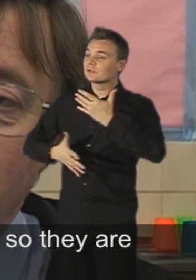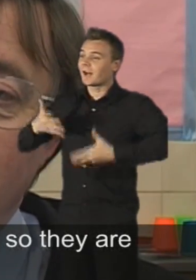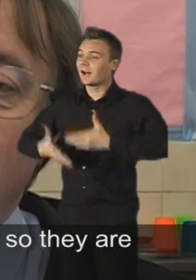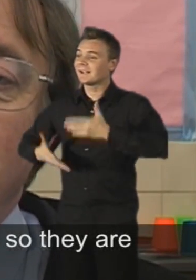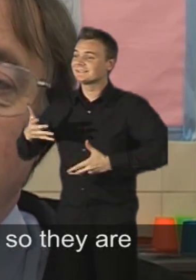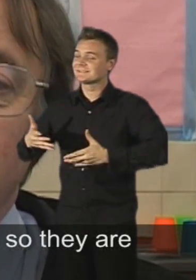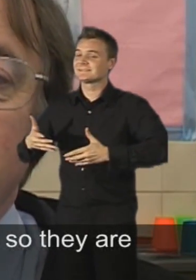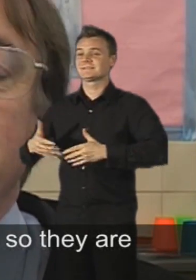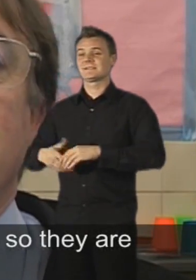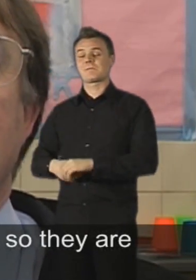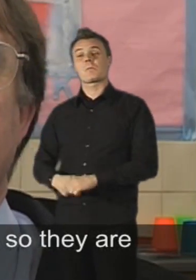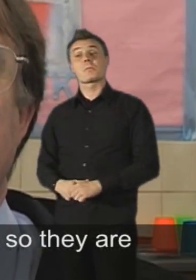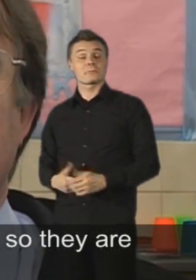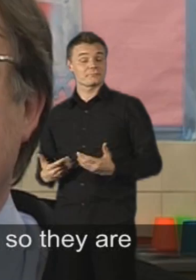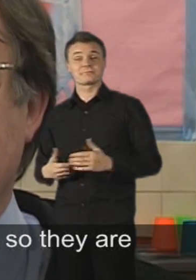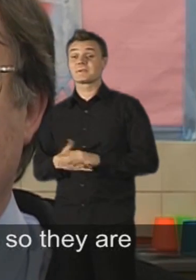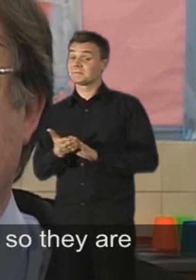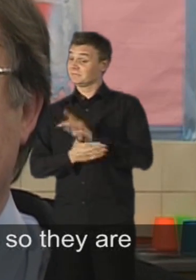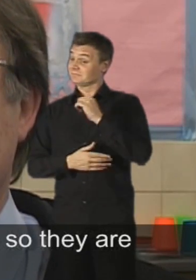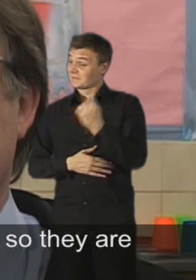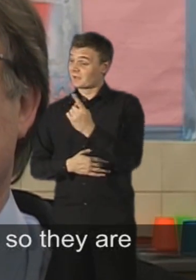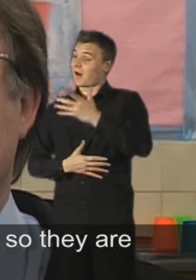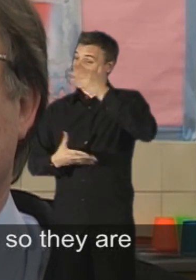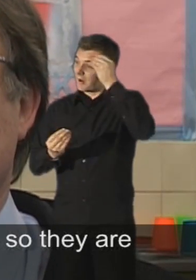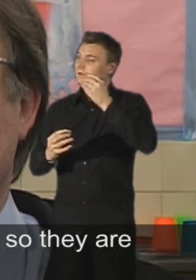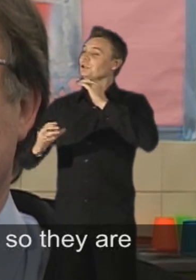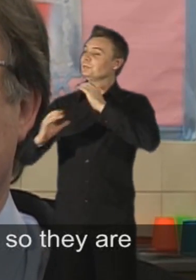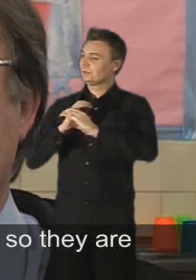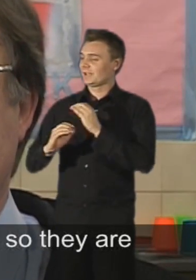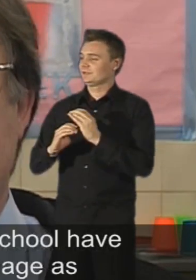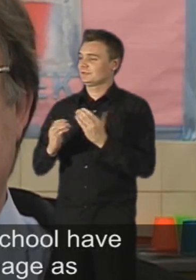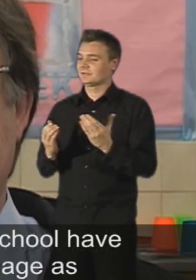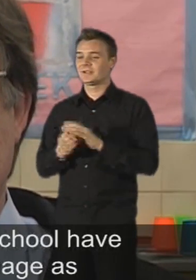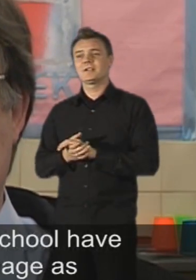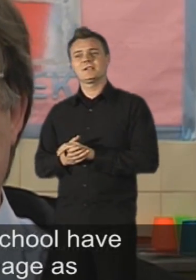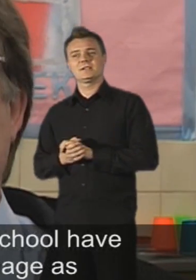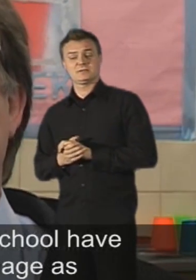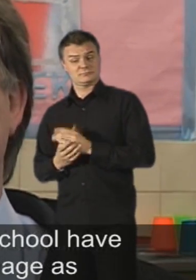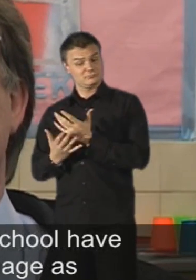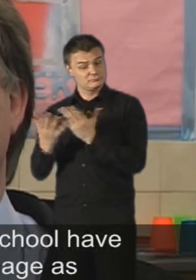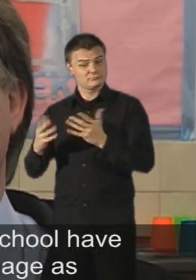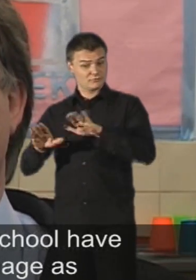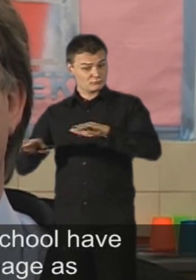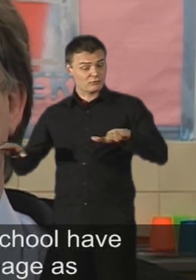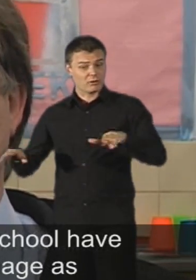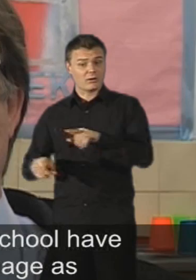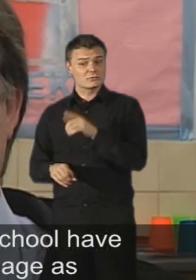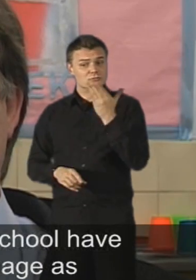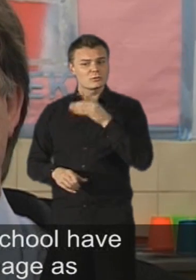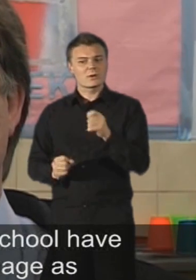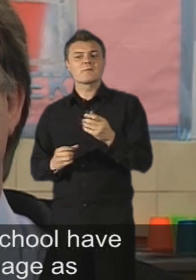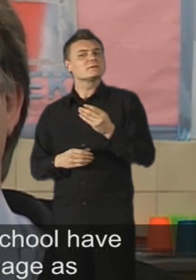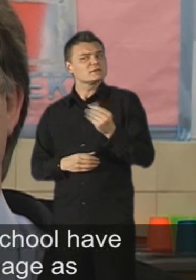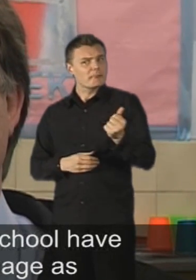learned, so they're learning to communicate. A high proportion of the children in the school have some